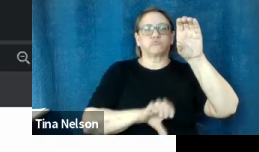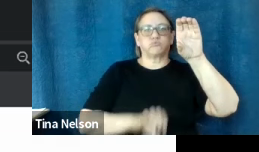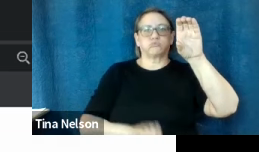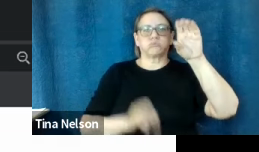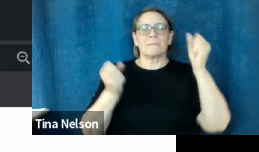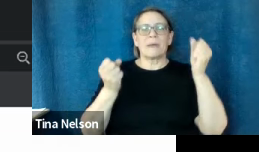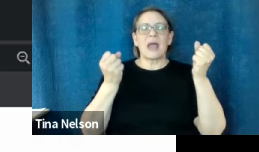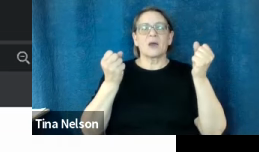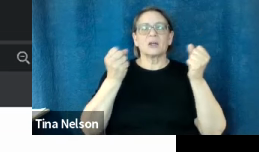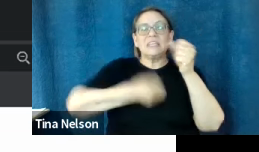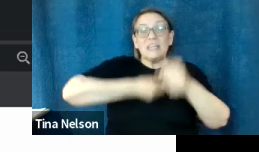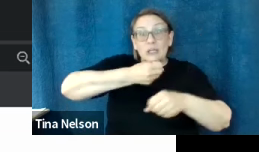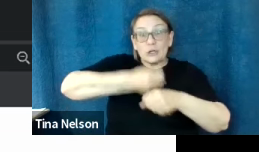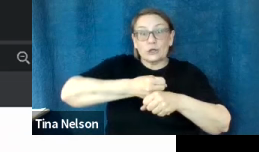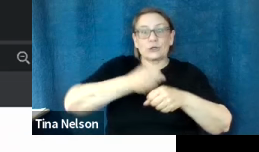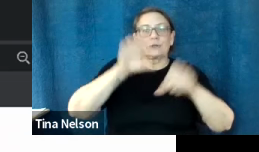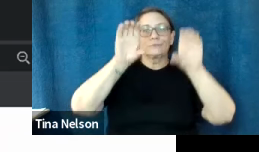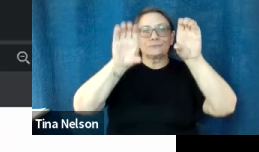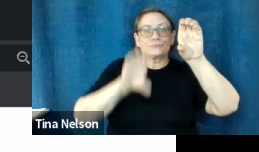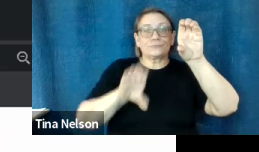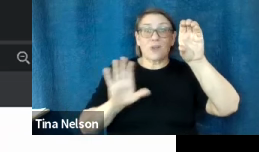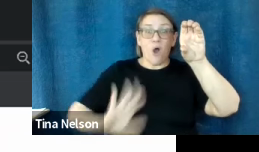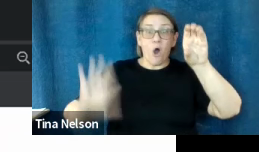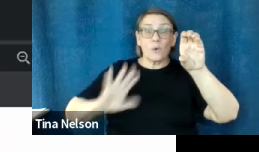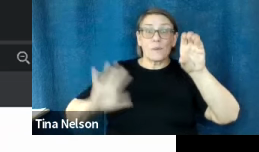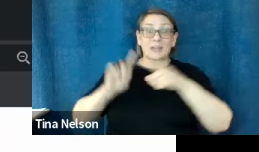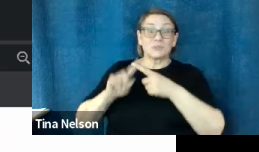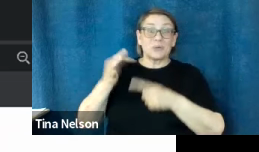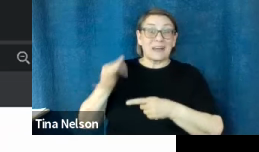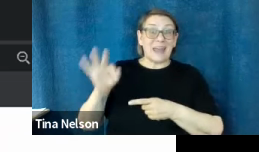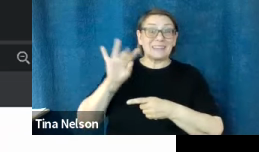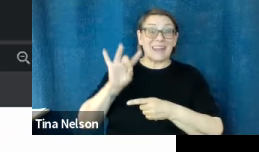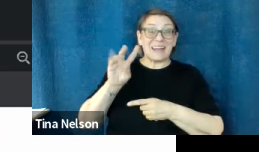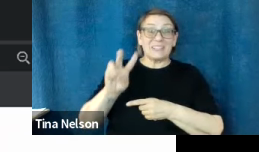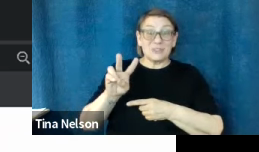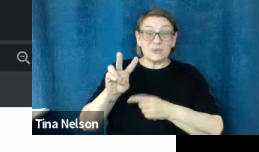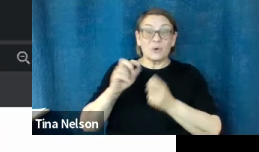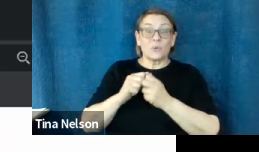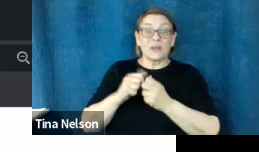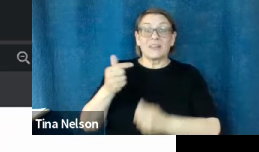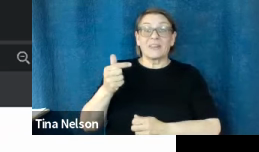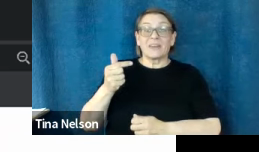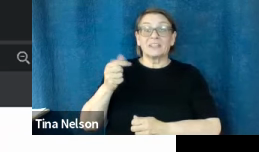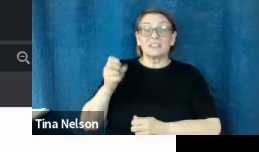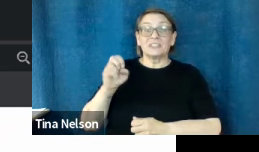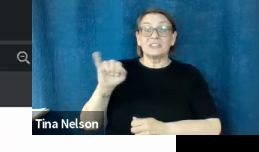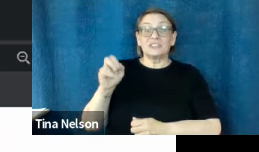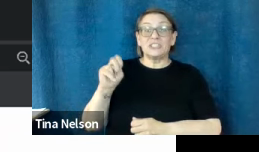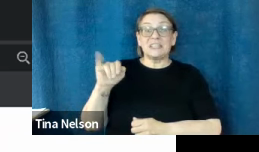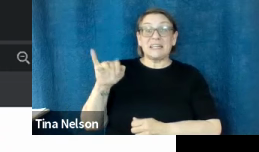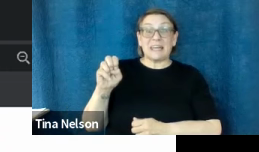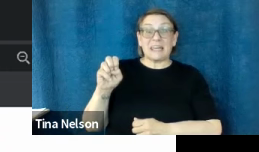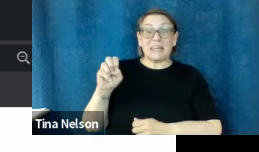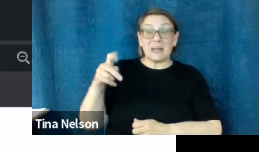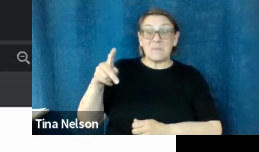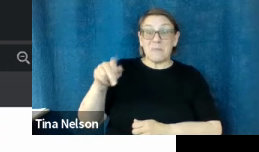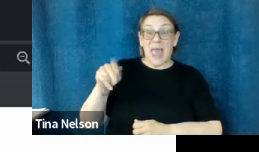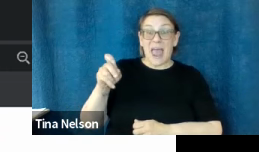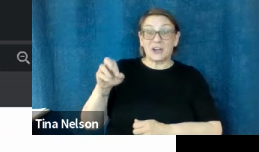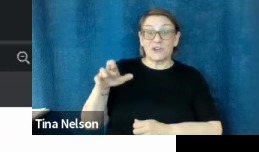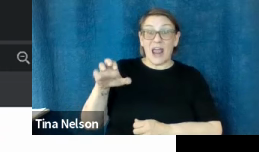So you have a timeline going all the way back to 1982 with Jeannie Panerace for those of us who were